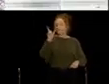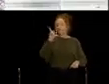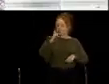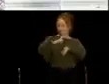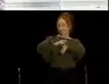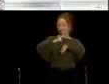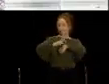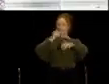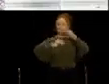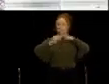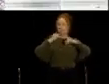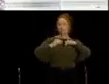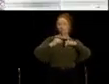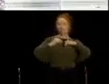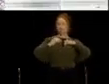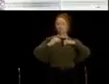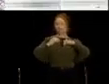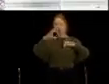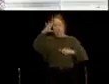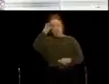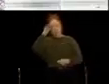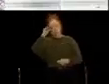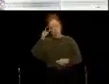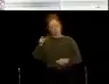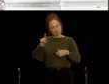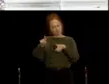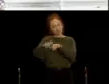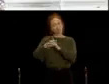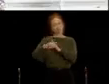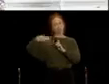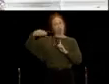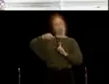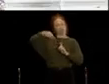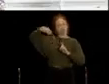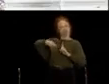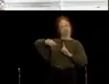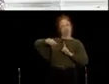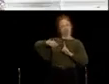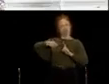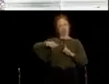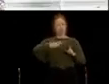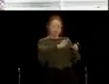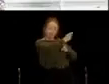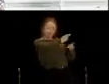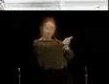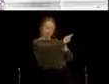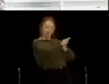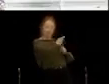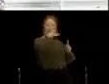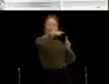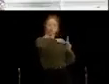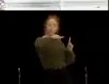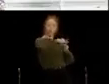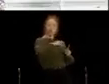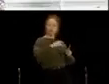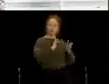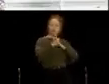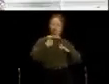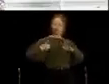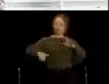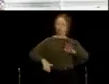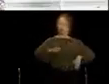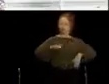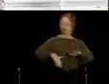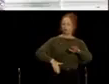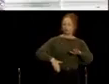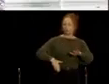me, specifically making fun of the way that I walk. And that shifted everything for me, because that was